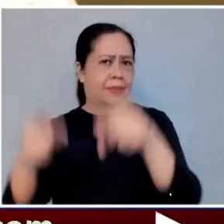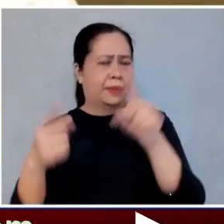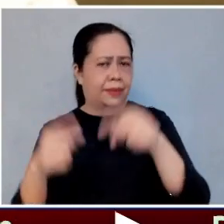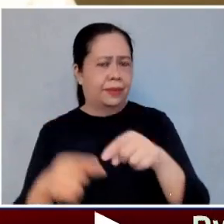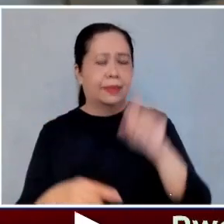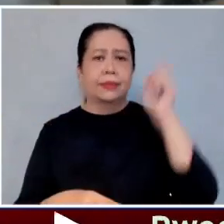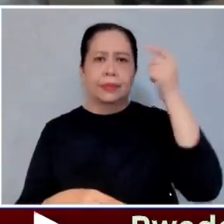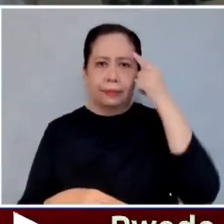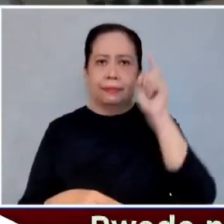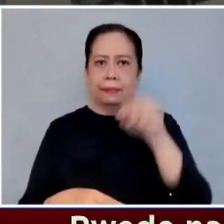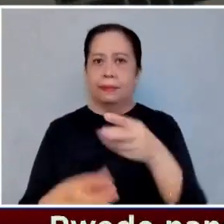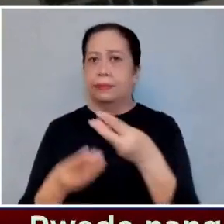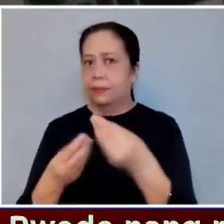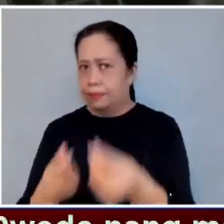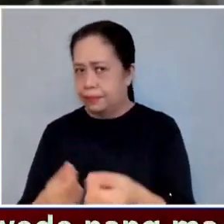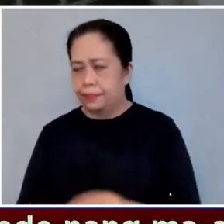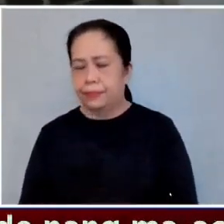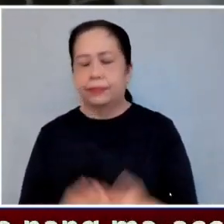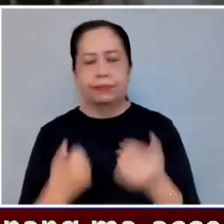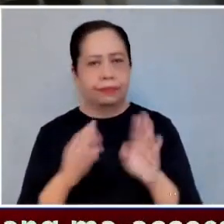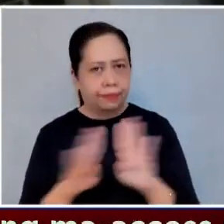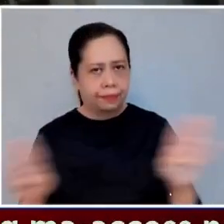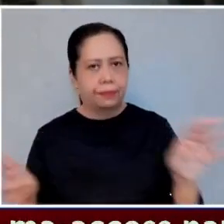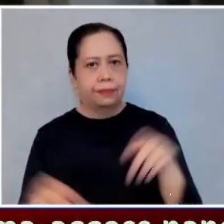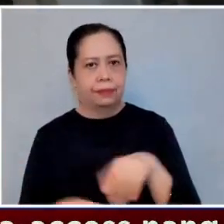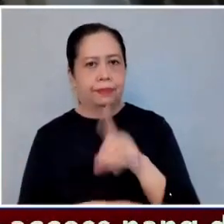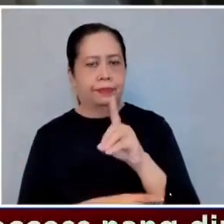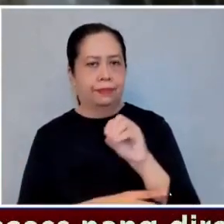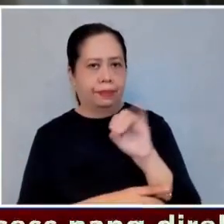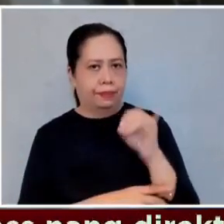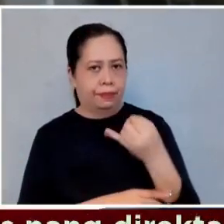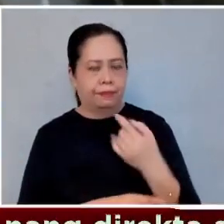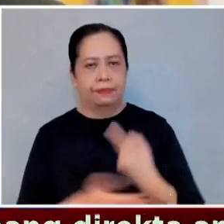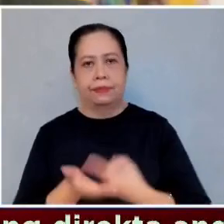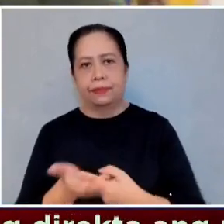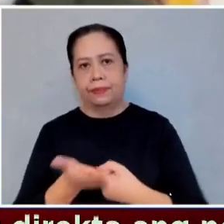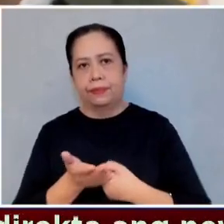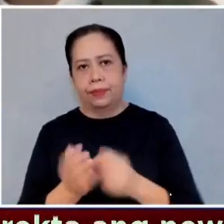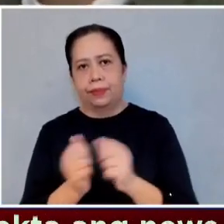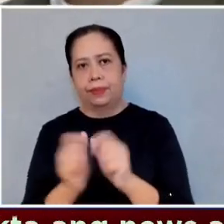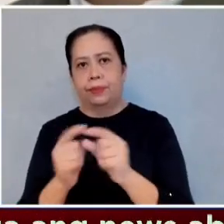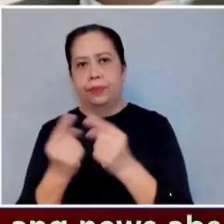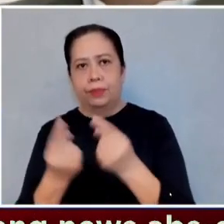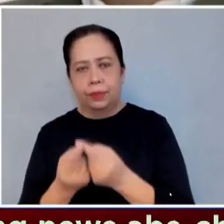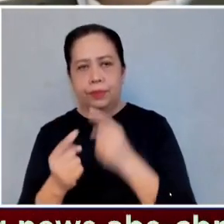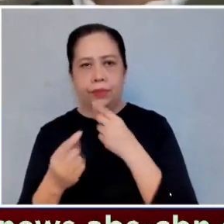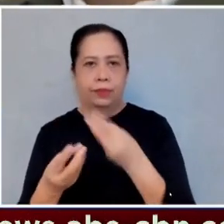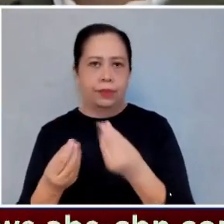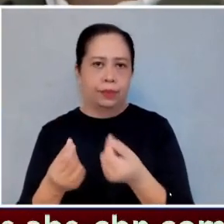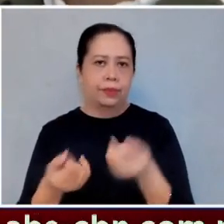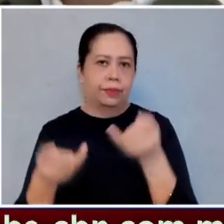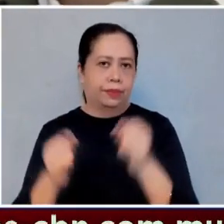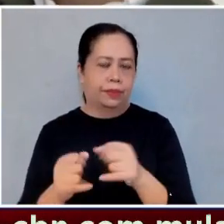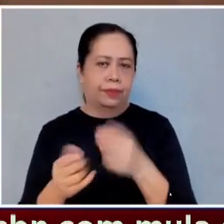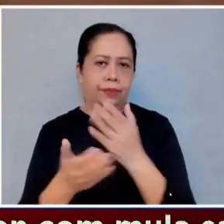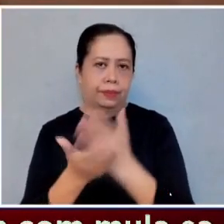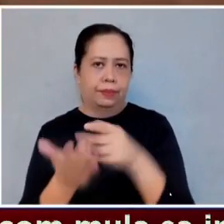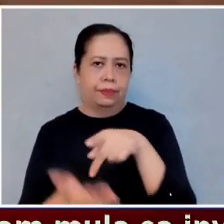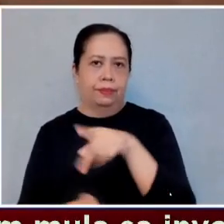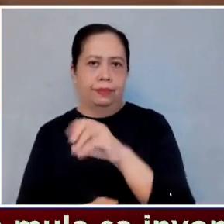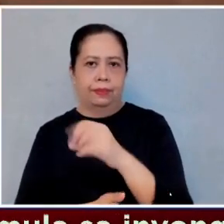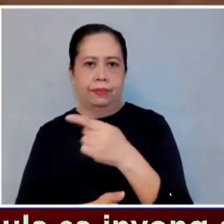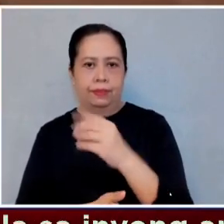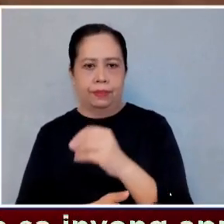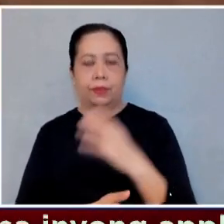government should address. Bukas naman ang Department of Justice na makipag-usap sa grupo para matugunan ang mga isyu sa ilang pogo. We